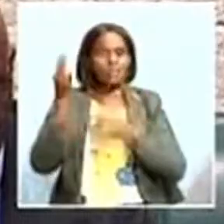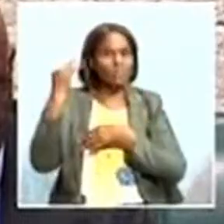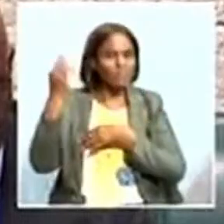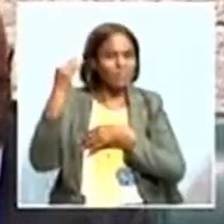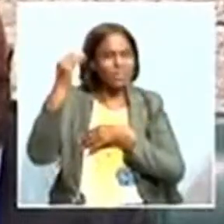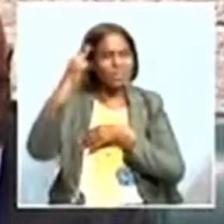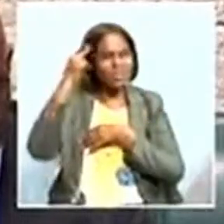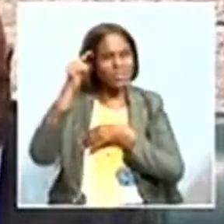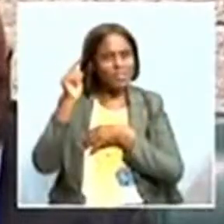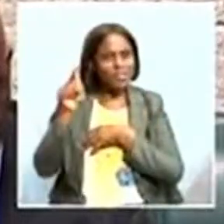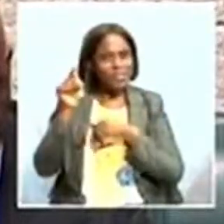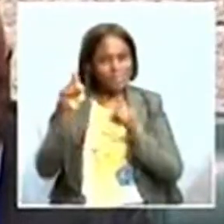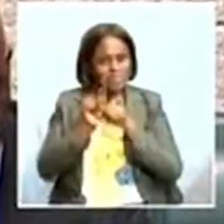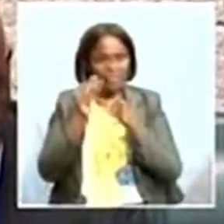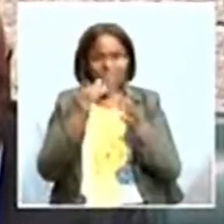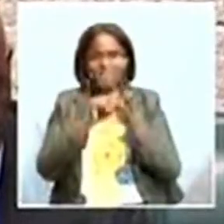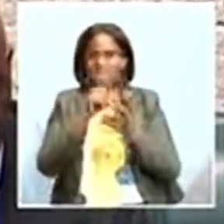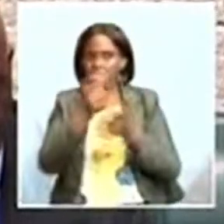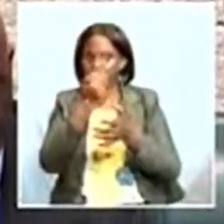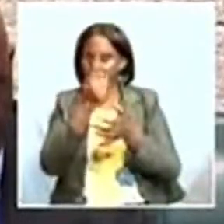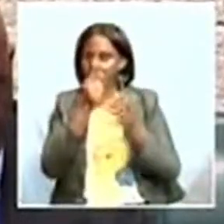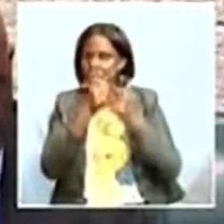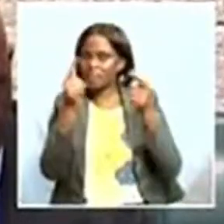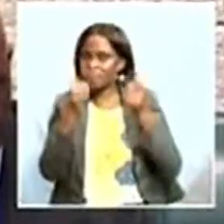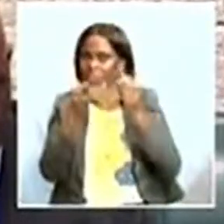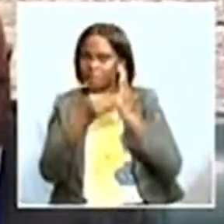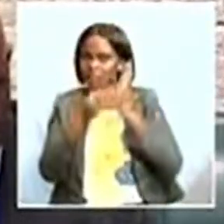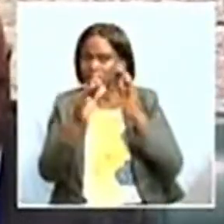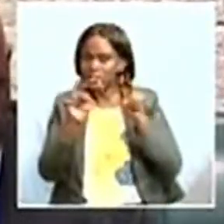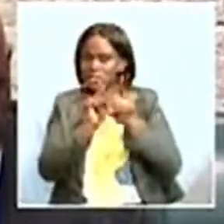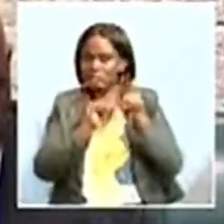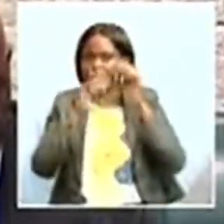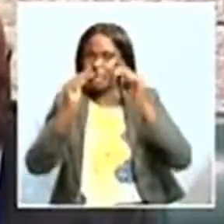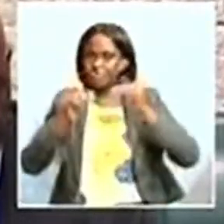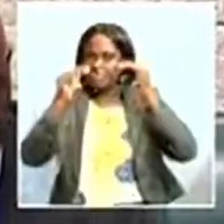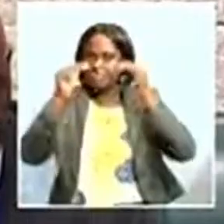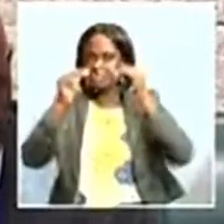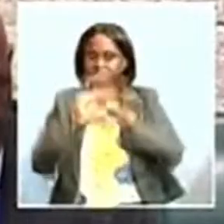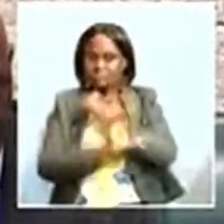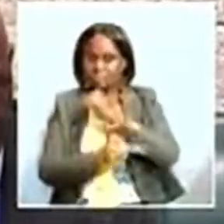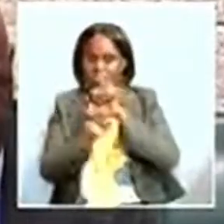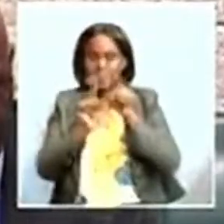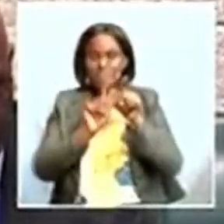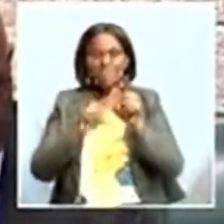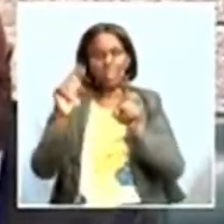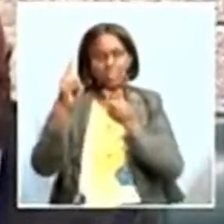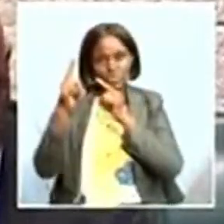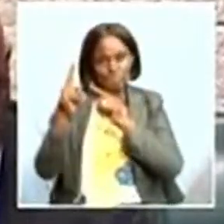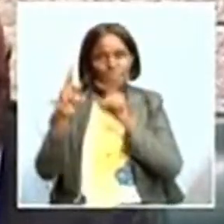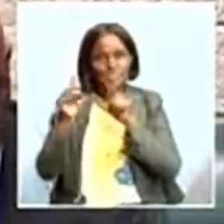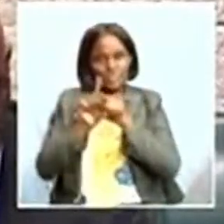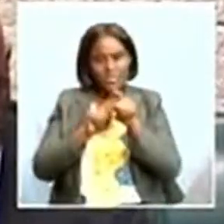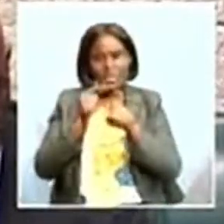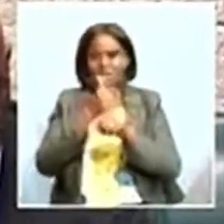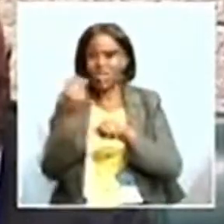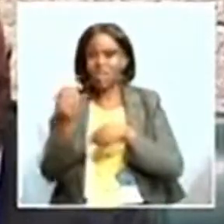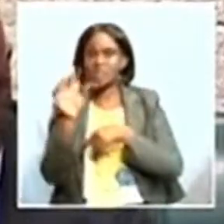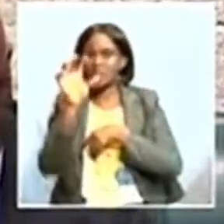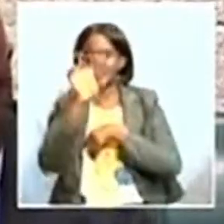regime and one great leader of a great superpower and two